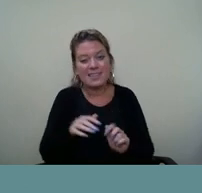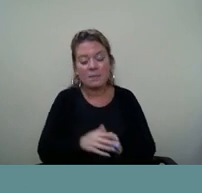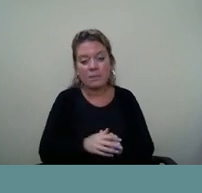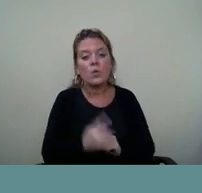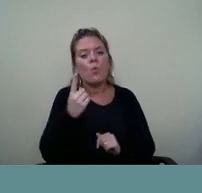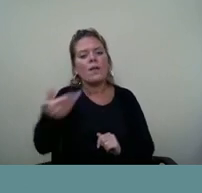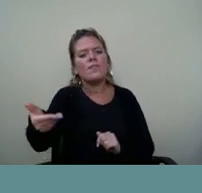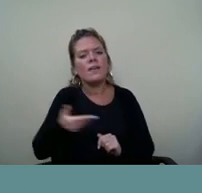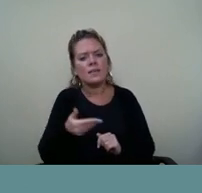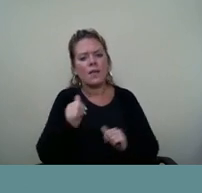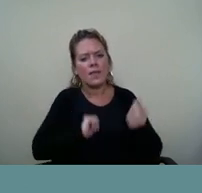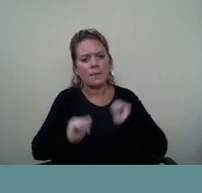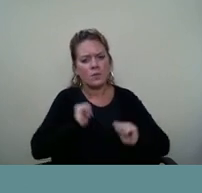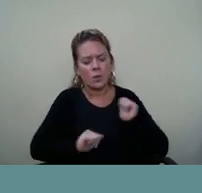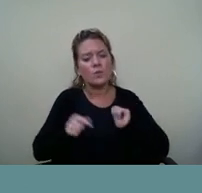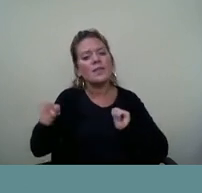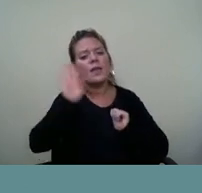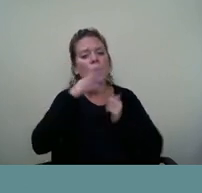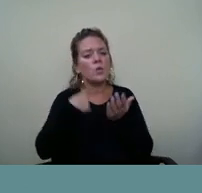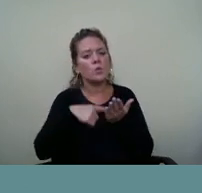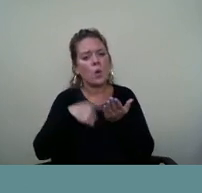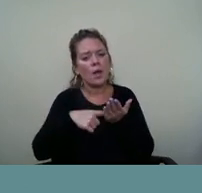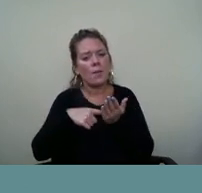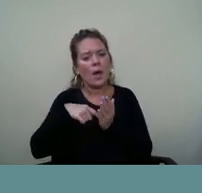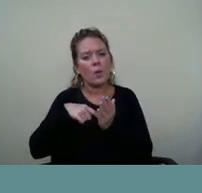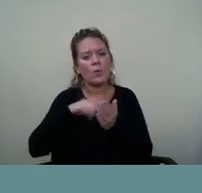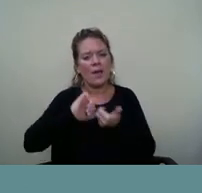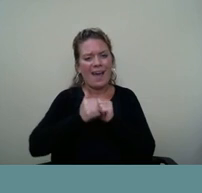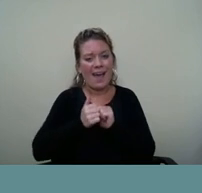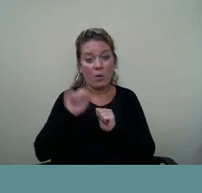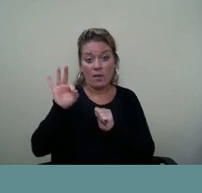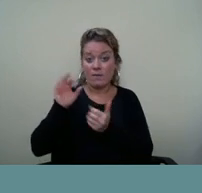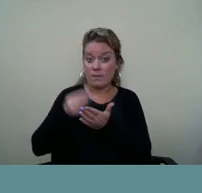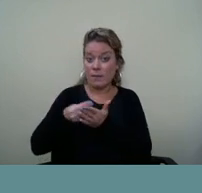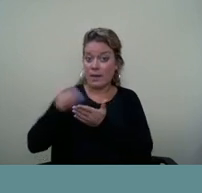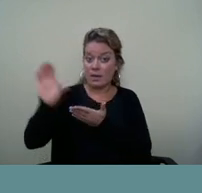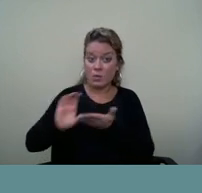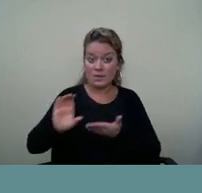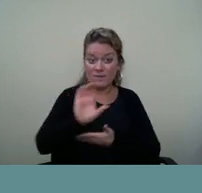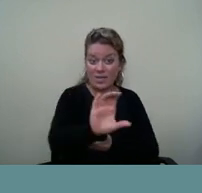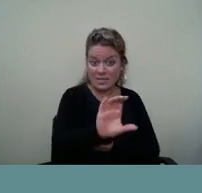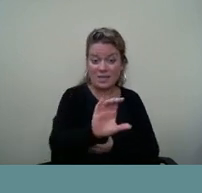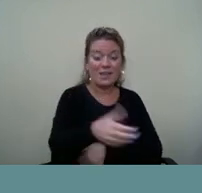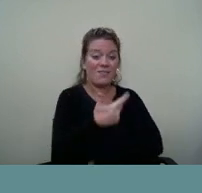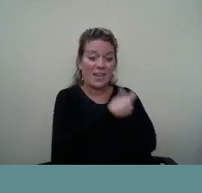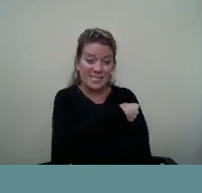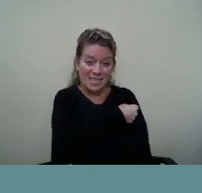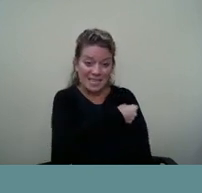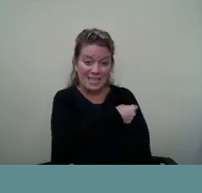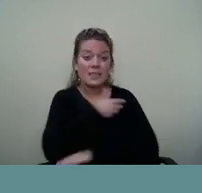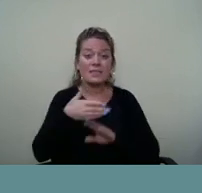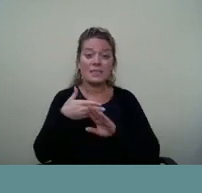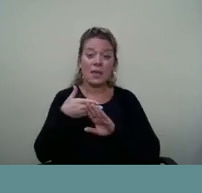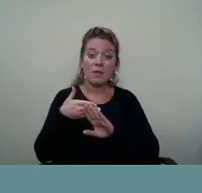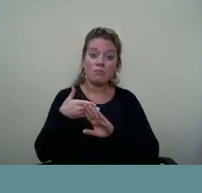episode, one of our guests anyway, he's going to talk about how if this amount of money was invested in vaccines